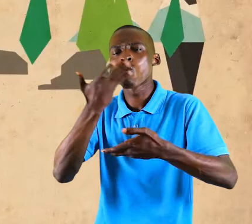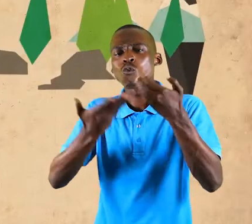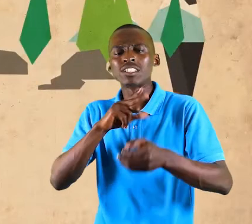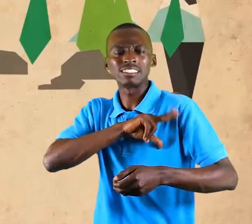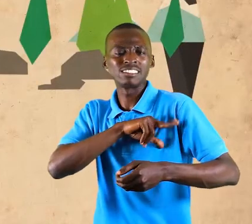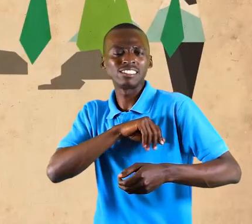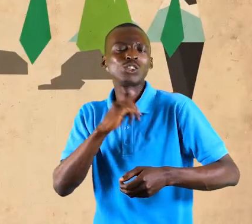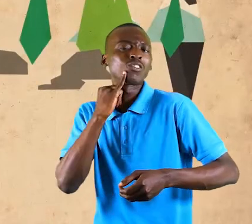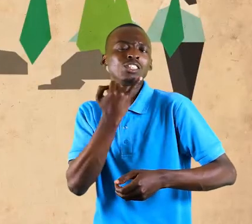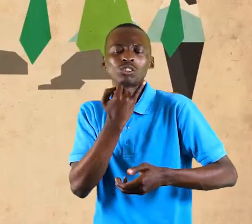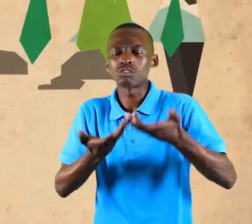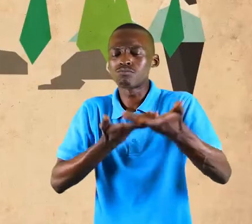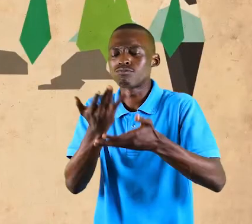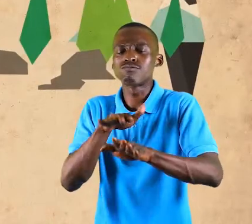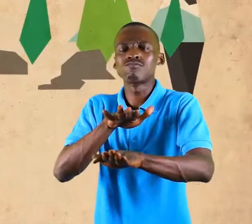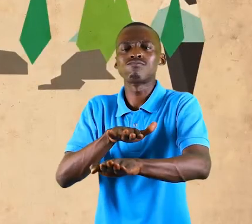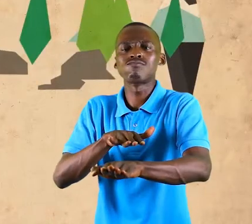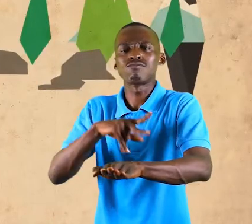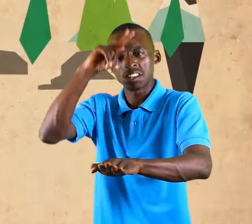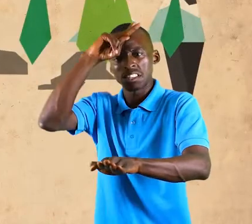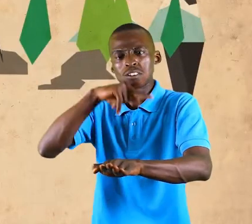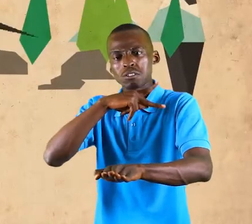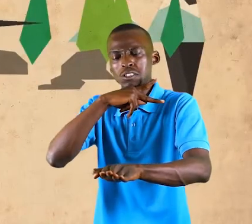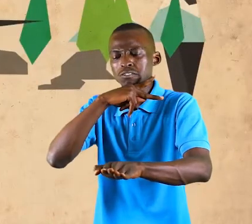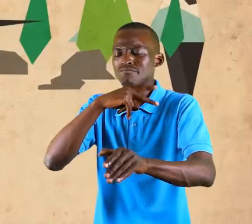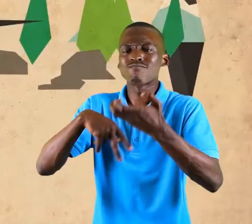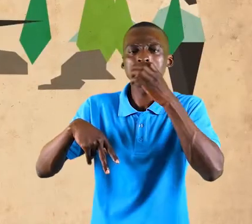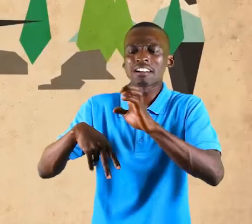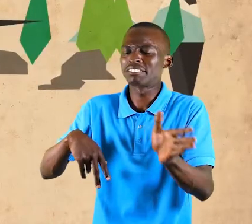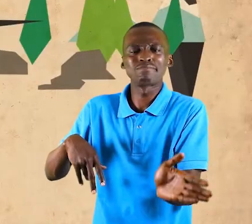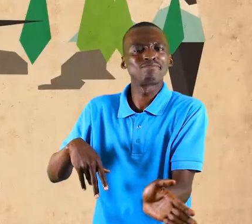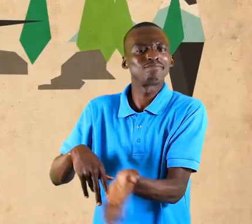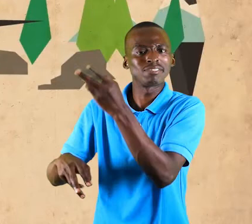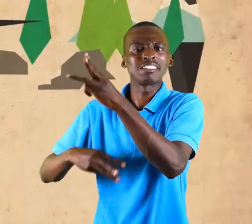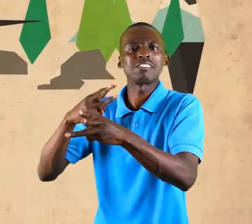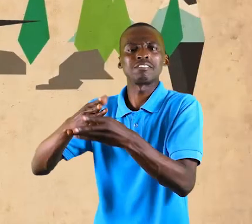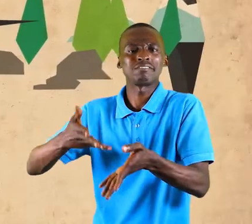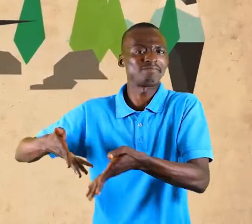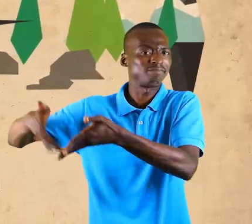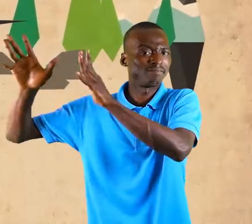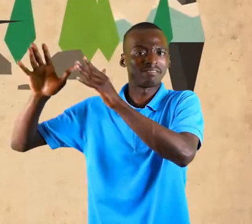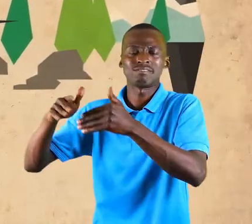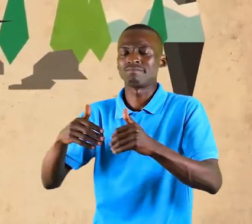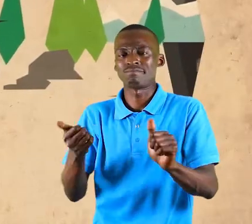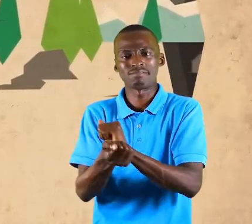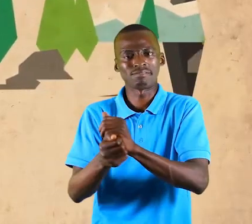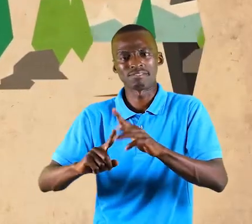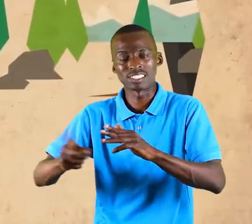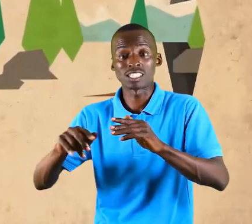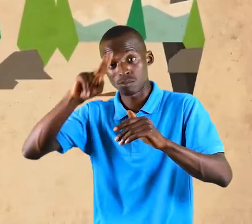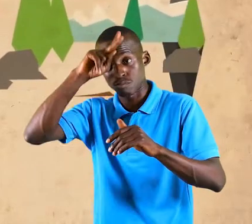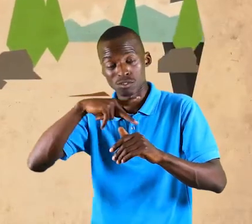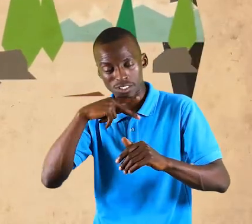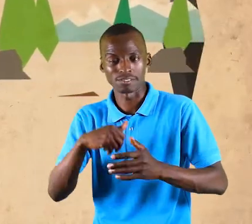all the sins of Israel. It's like he's placing the sins on the goat. And then that goat gets cast out forever into the wilderness. It's called the